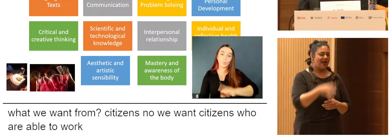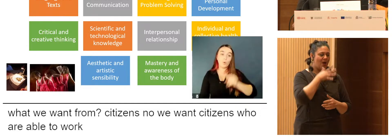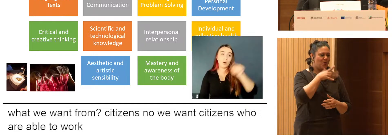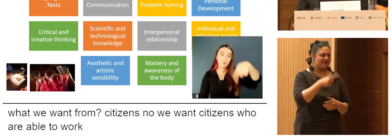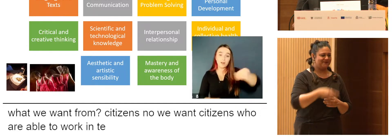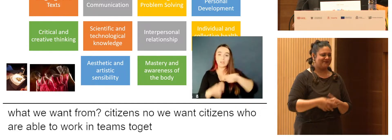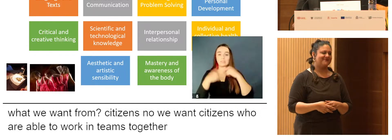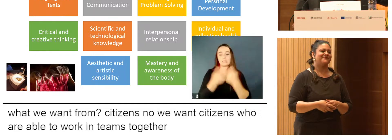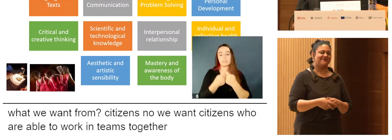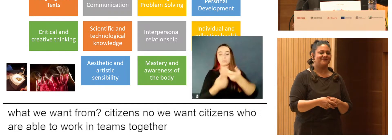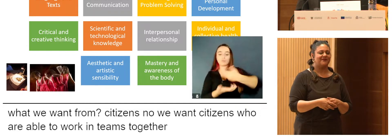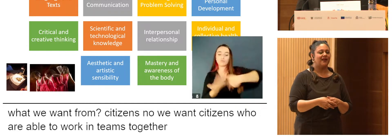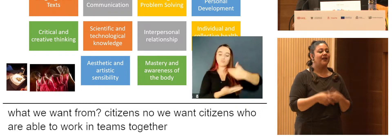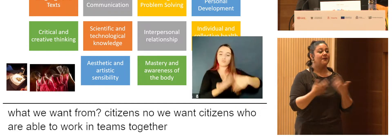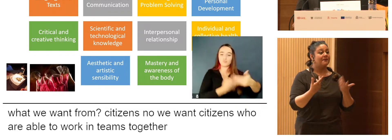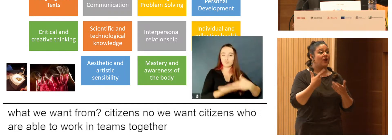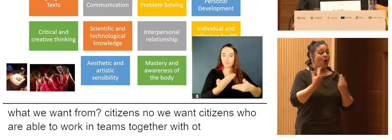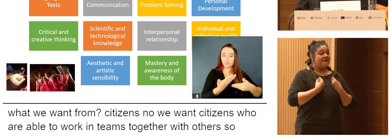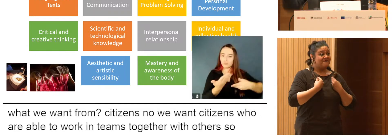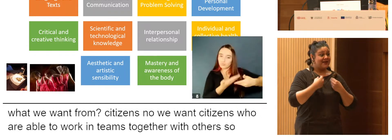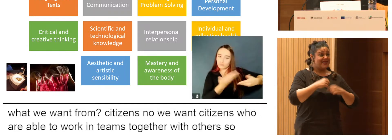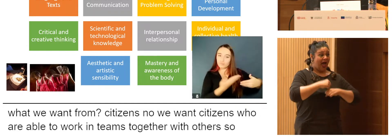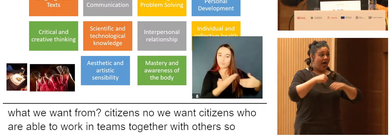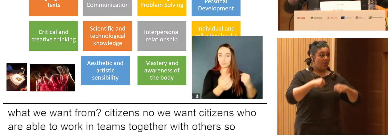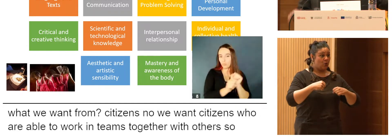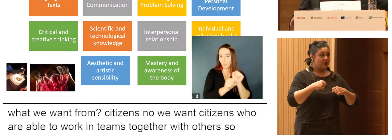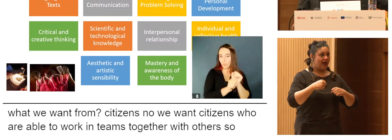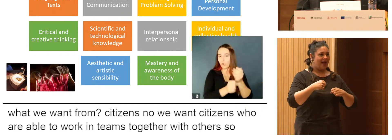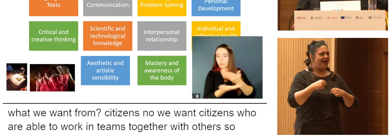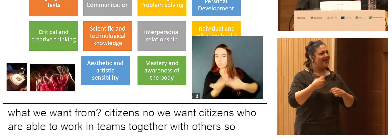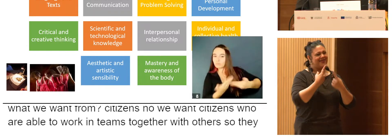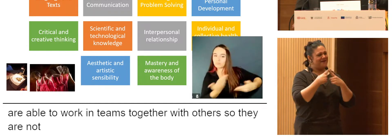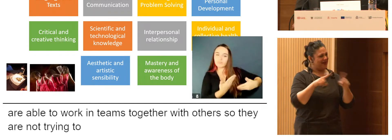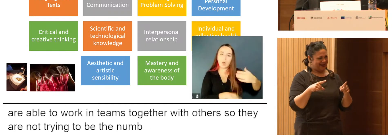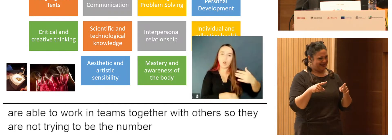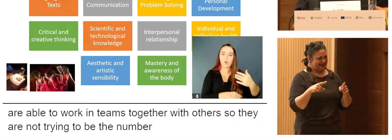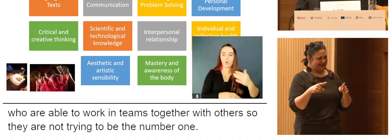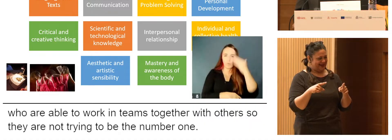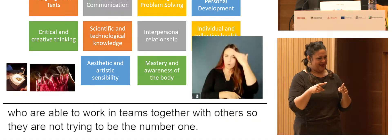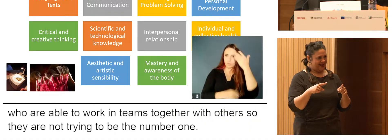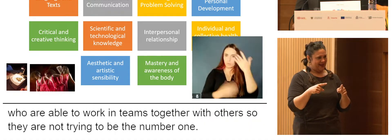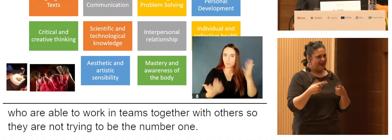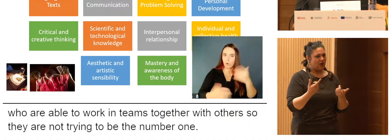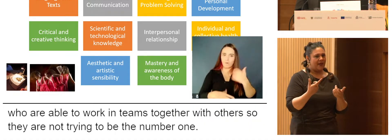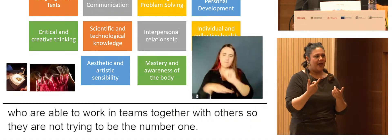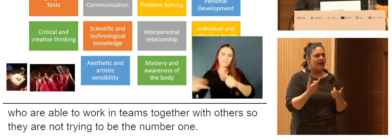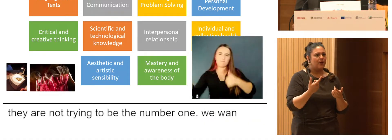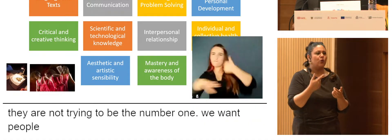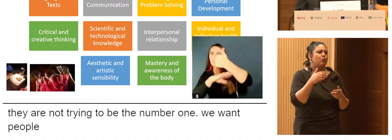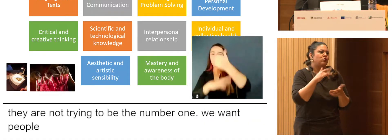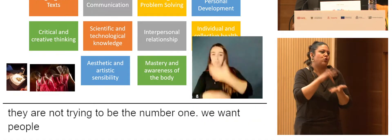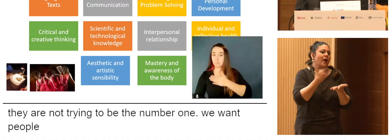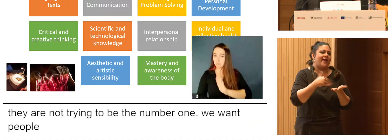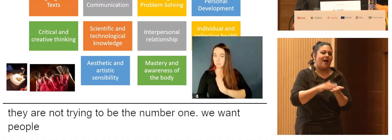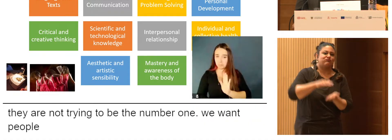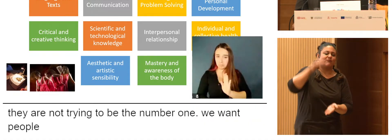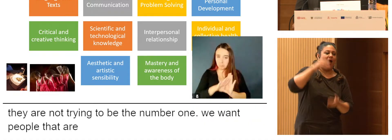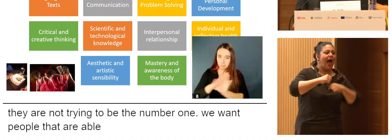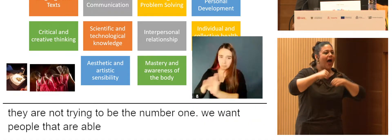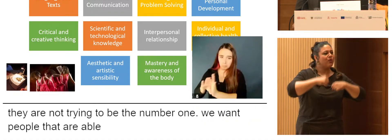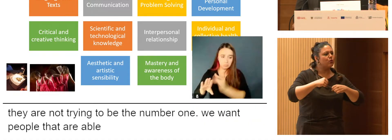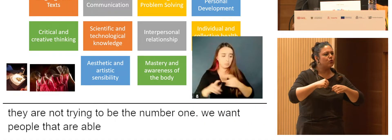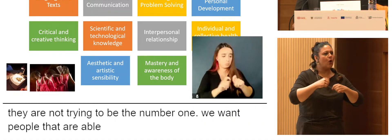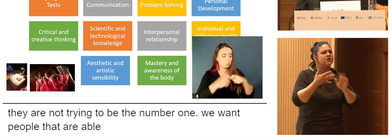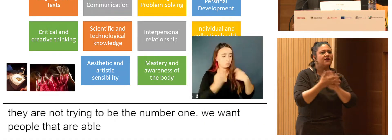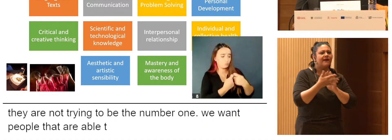together with others, so they are not trying to be the number one. We want people that are able to